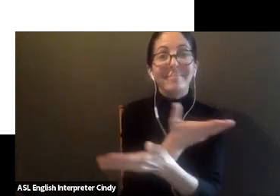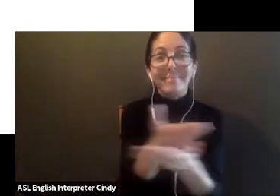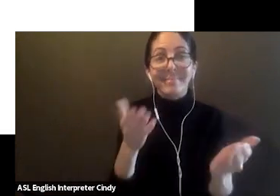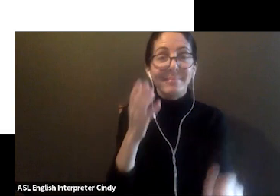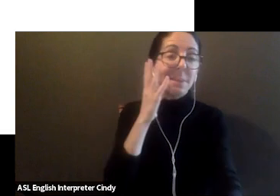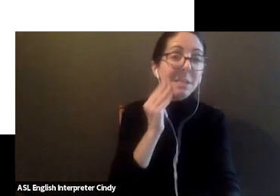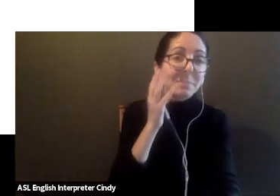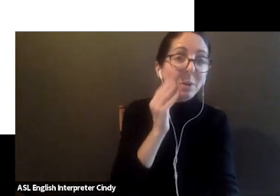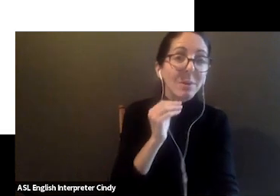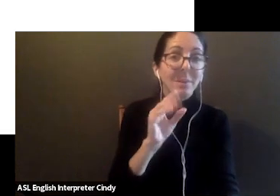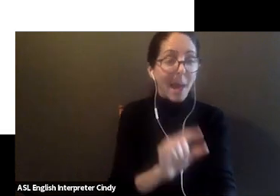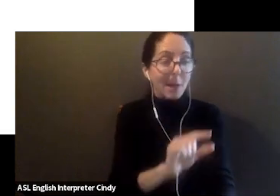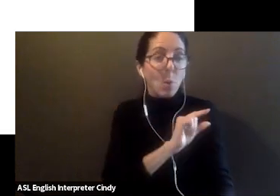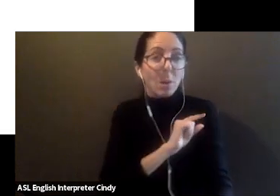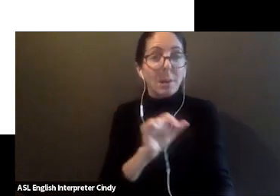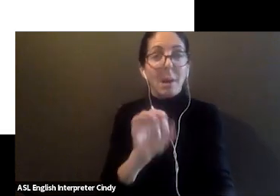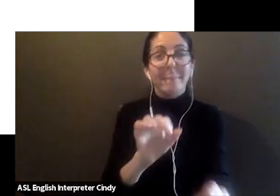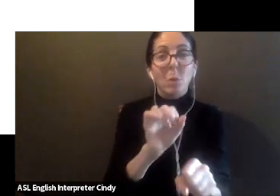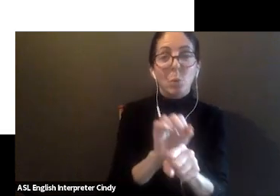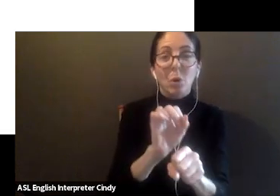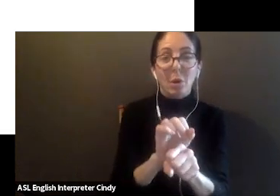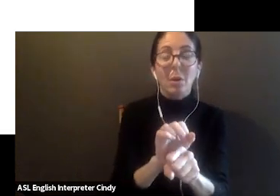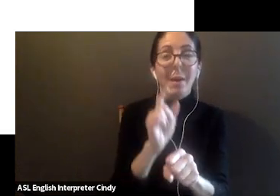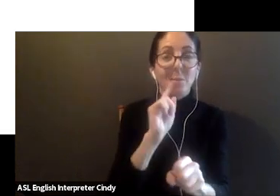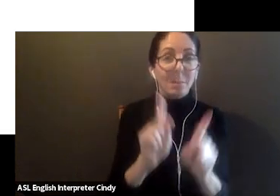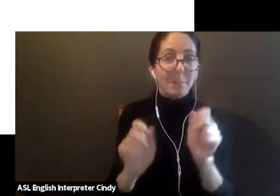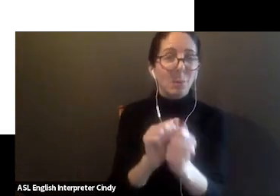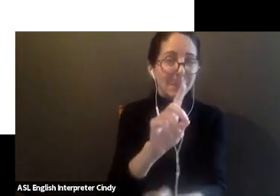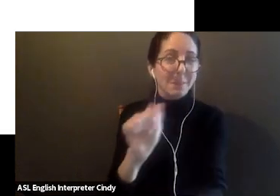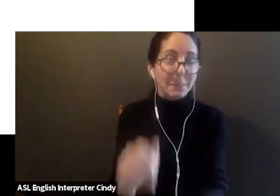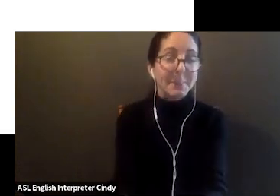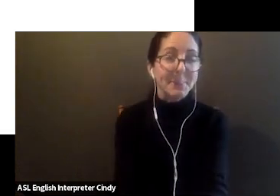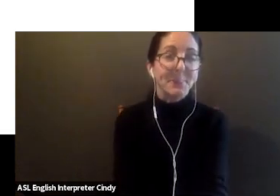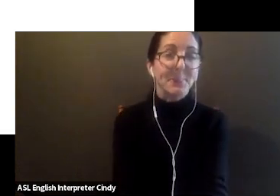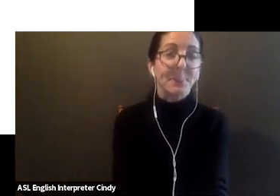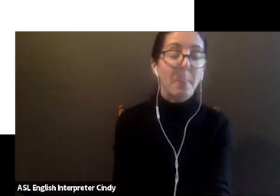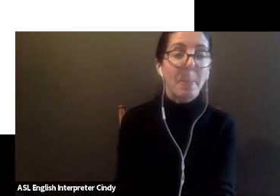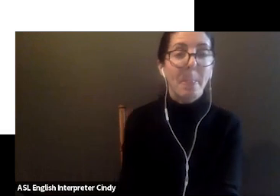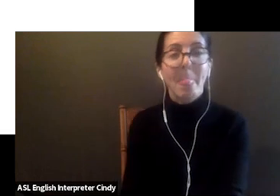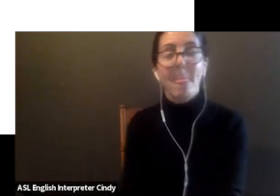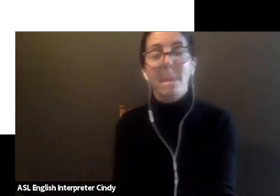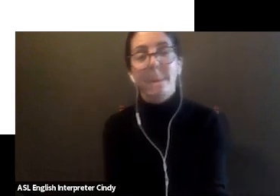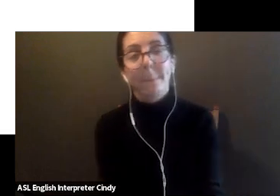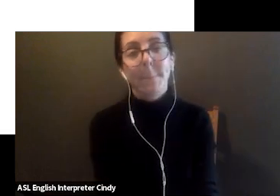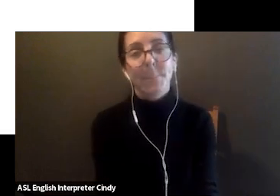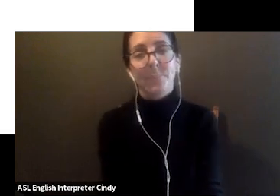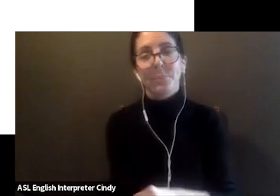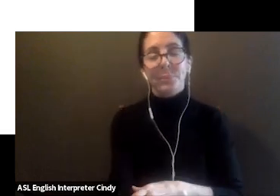even quality of work from people with disabilities.